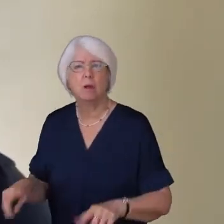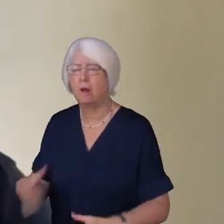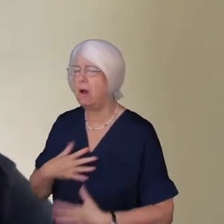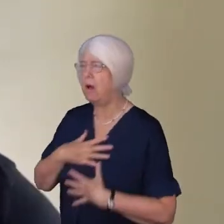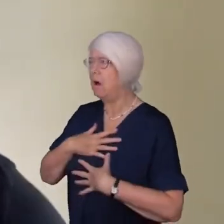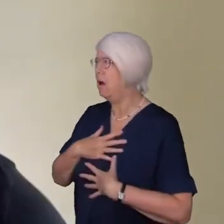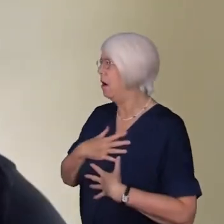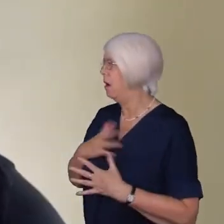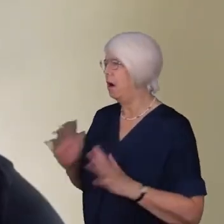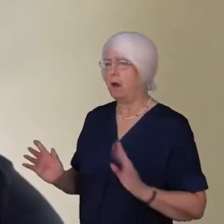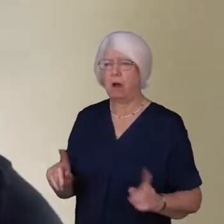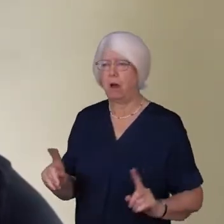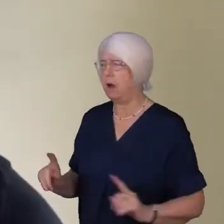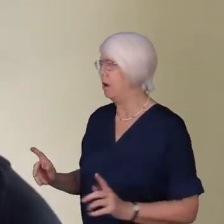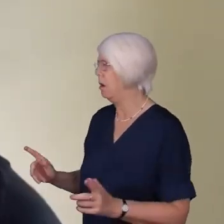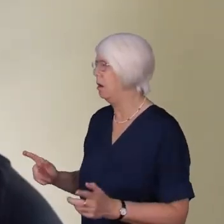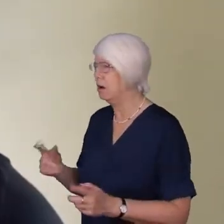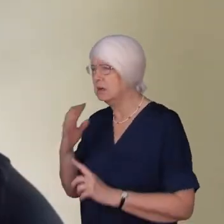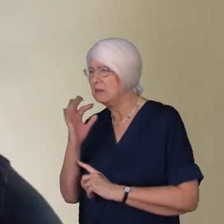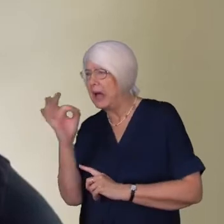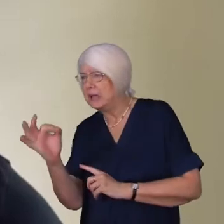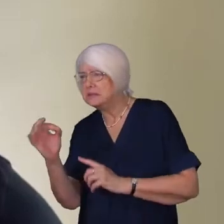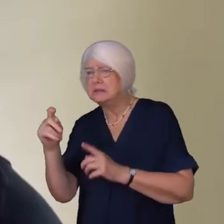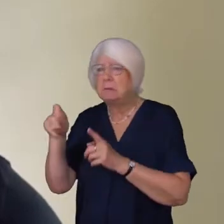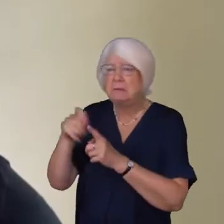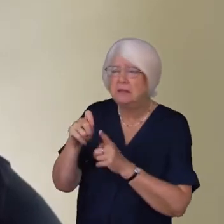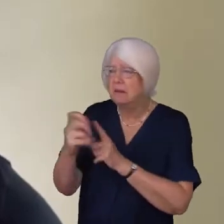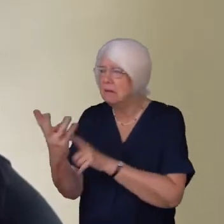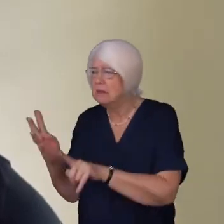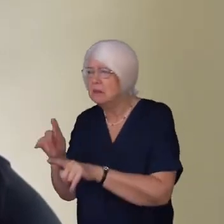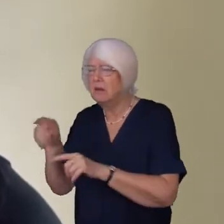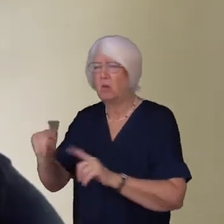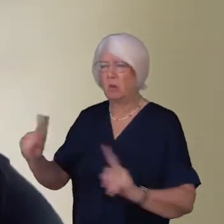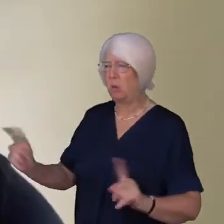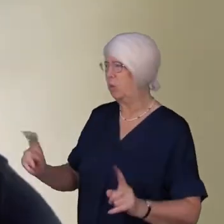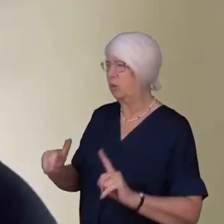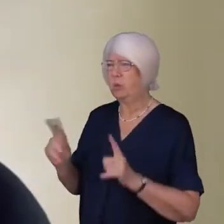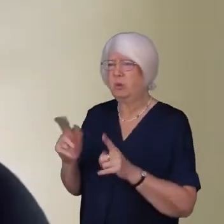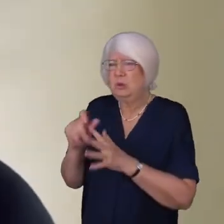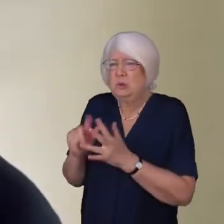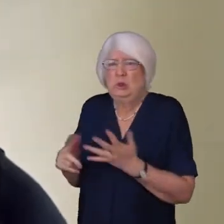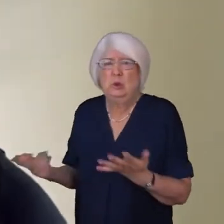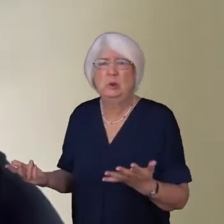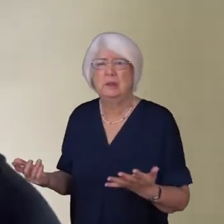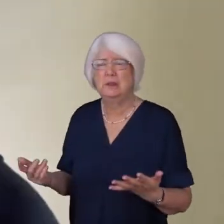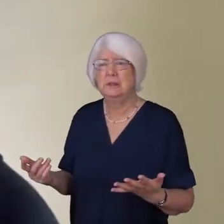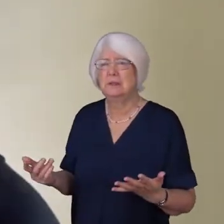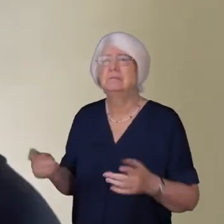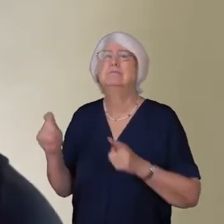this, they were cut to the heart and said to Peter and to the other apostles, Brothers, what shall